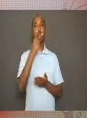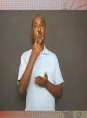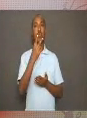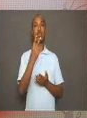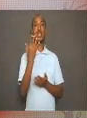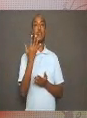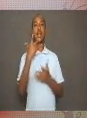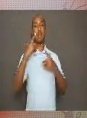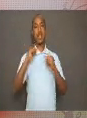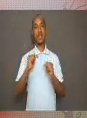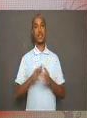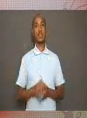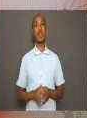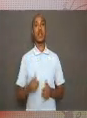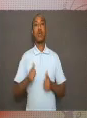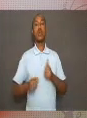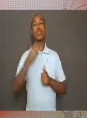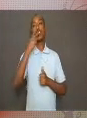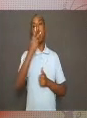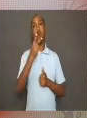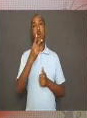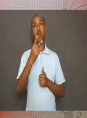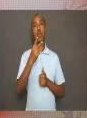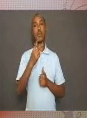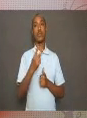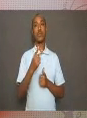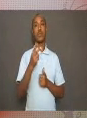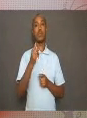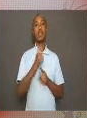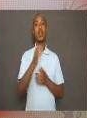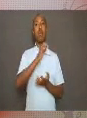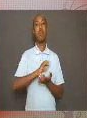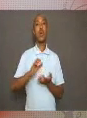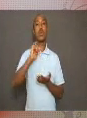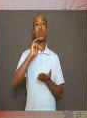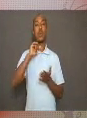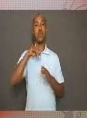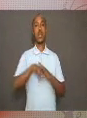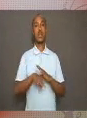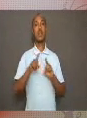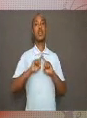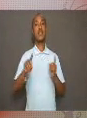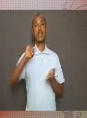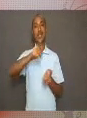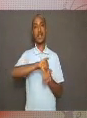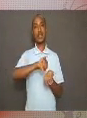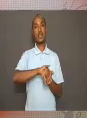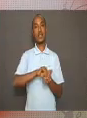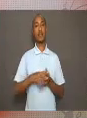the flame test, which shows the metal compounds that are within different